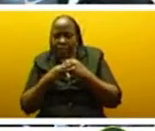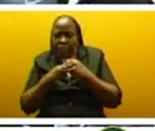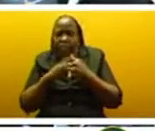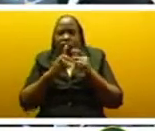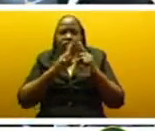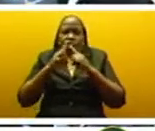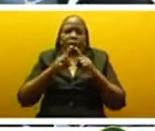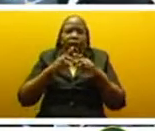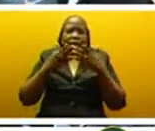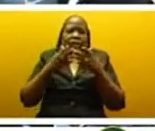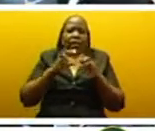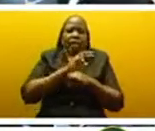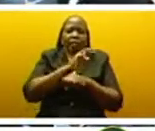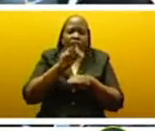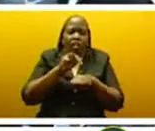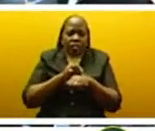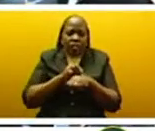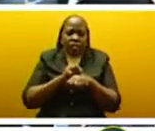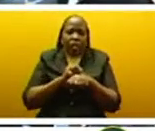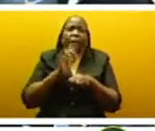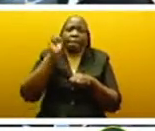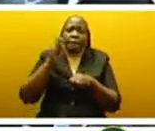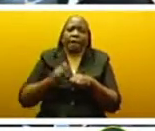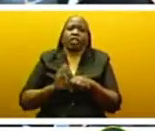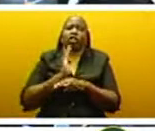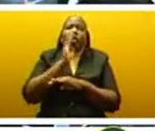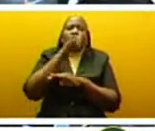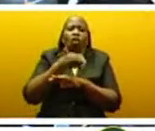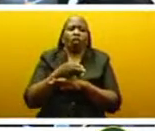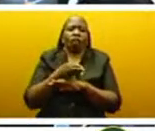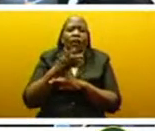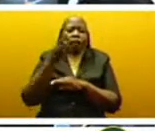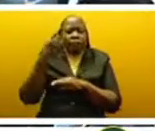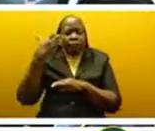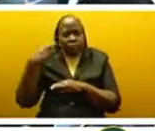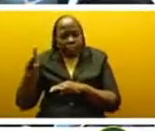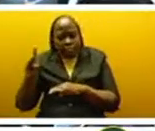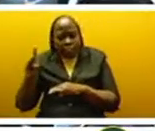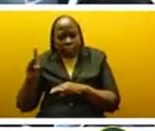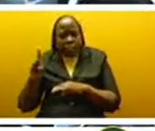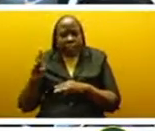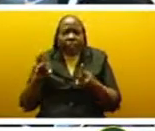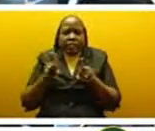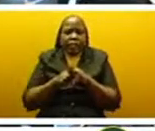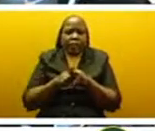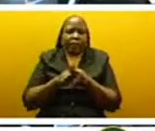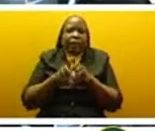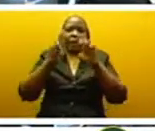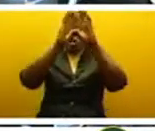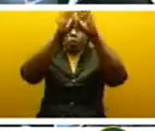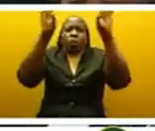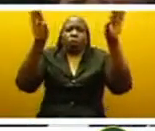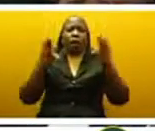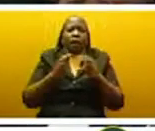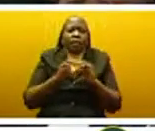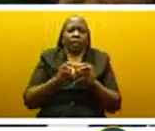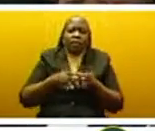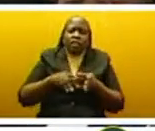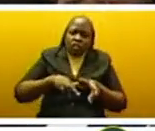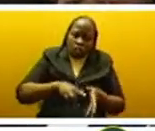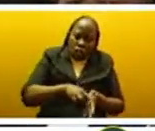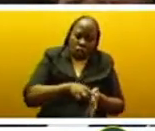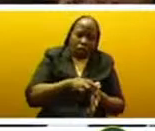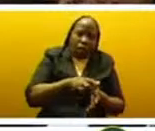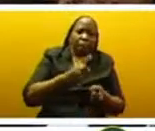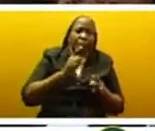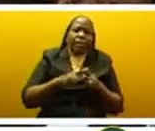Cathedral. We shall overcome because the arc of the moral universe is long, but it bends to